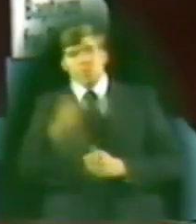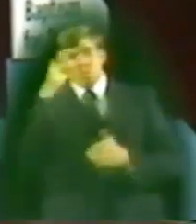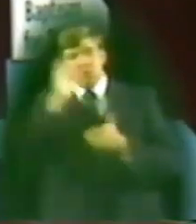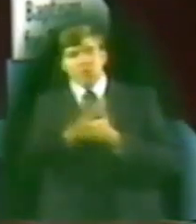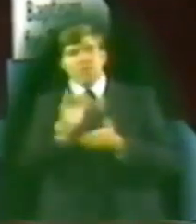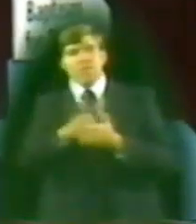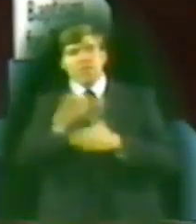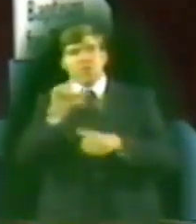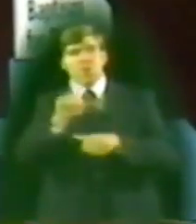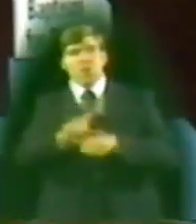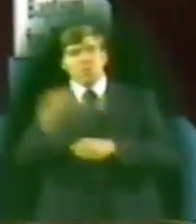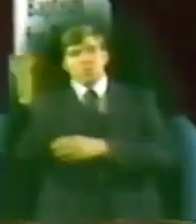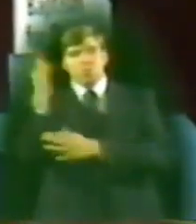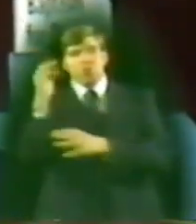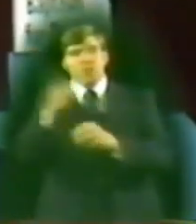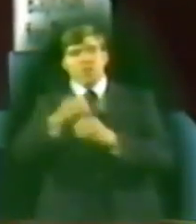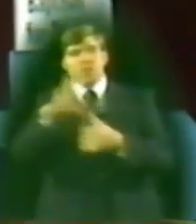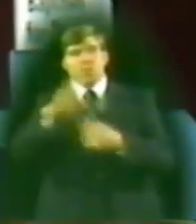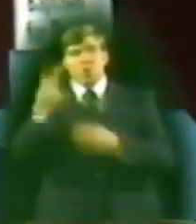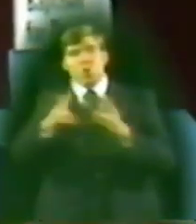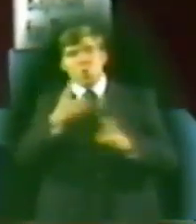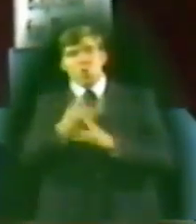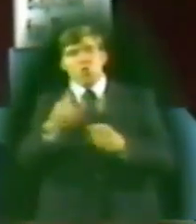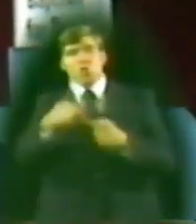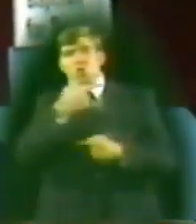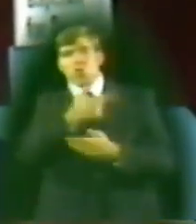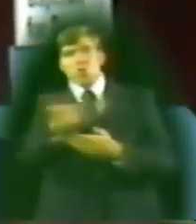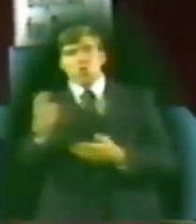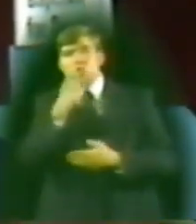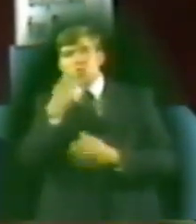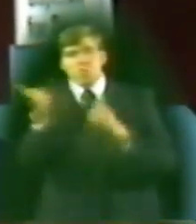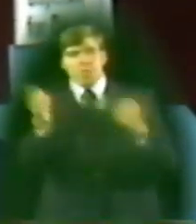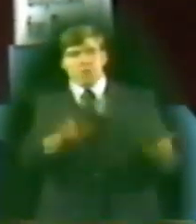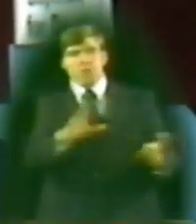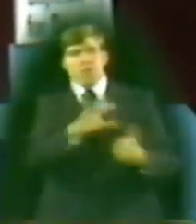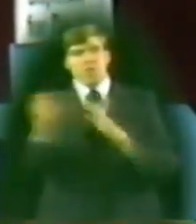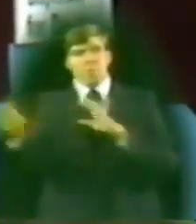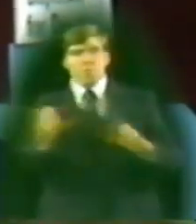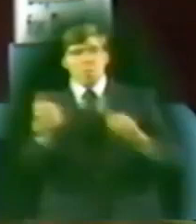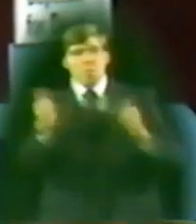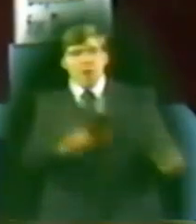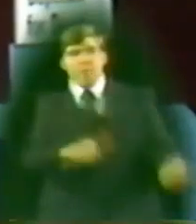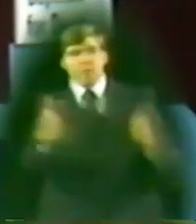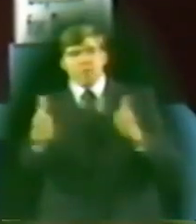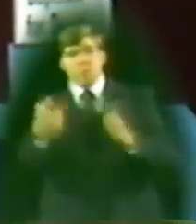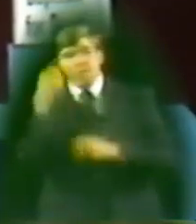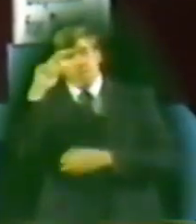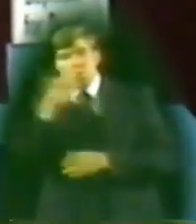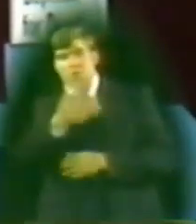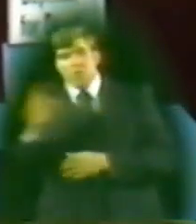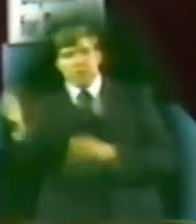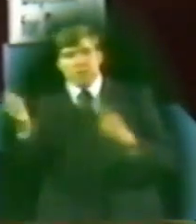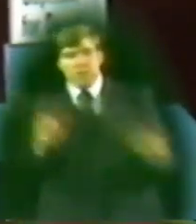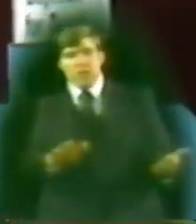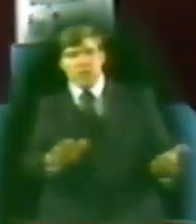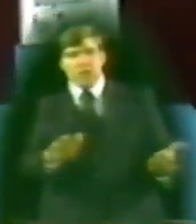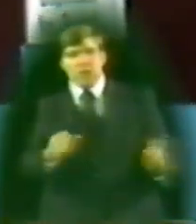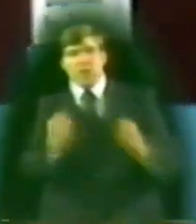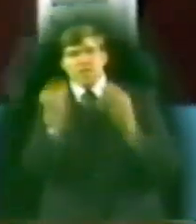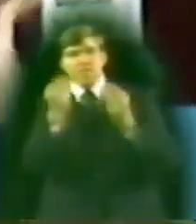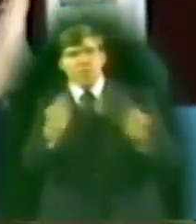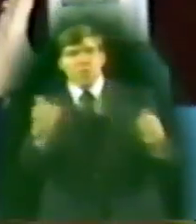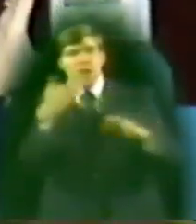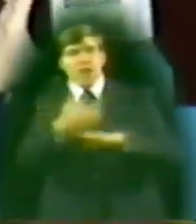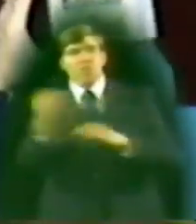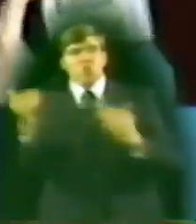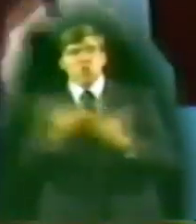Beliefs that the gospel is preached in the spirit world to those who have passed on, and the performing of baptisms in behalf of the dead, faded away after